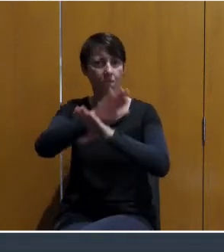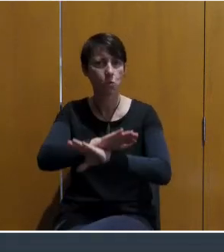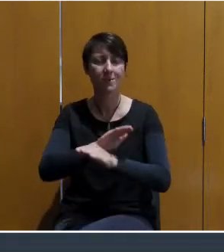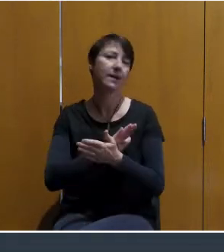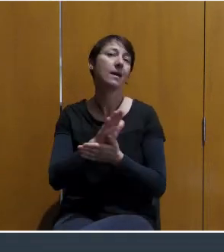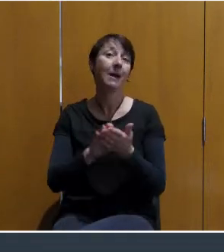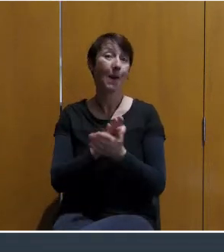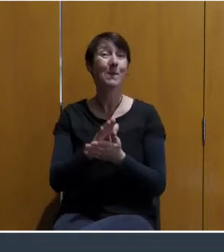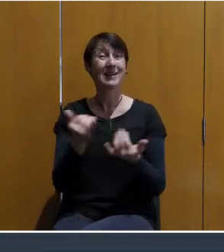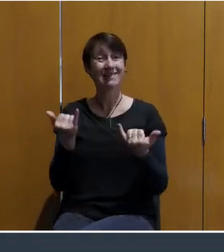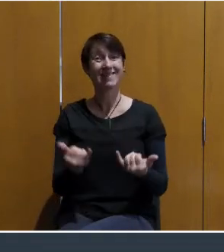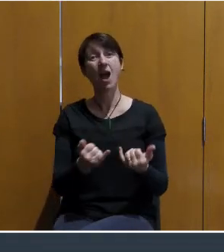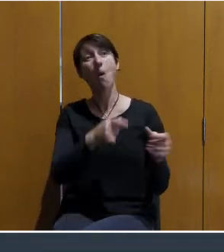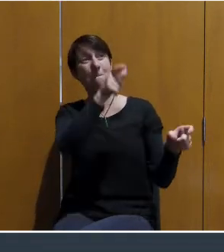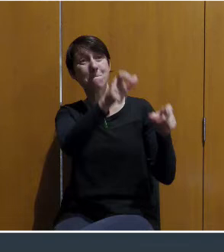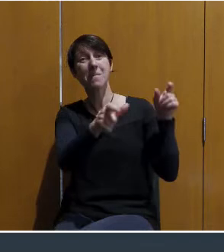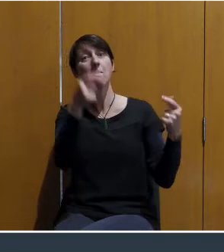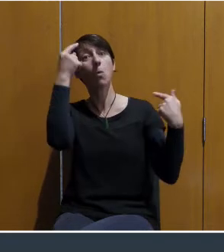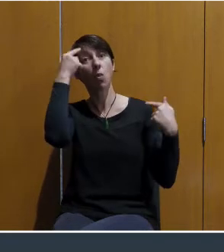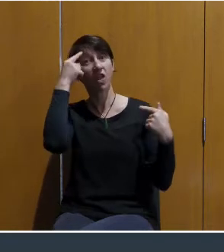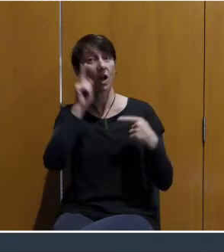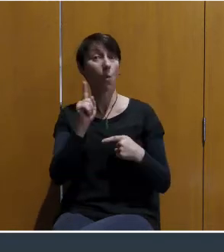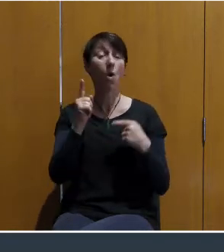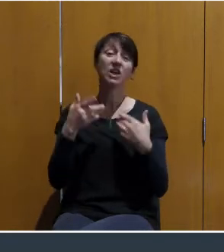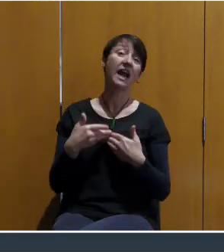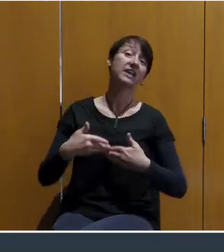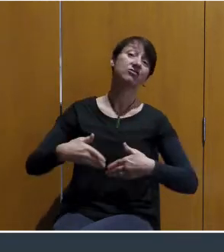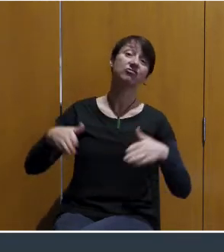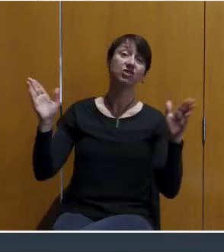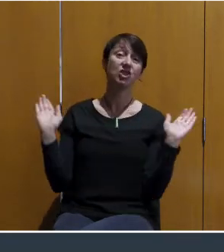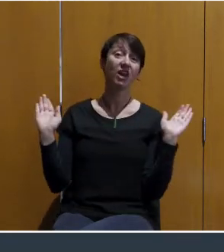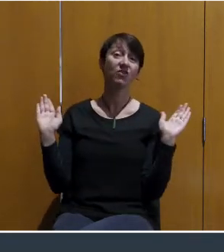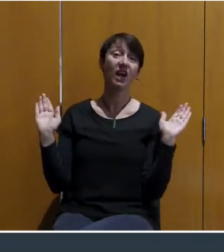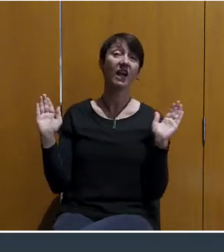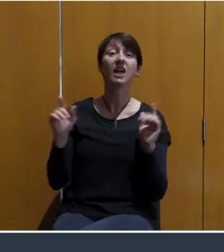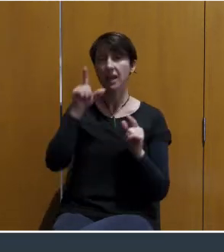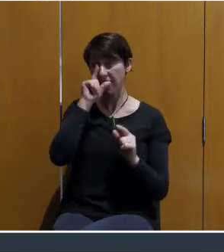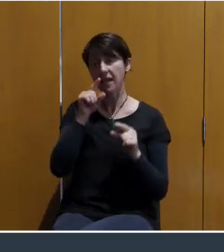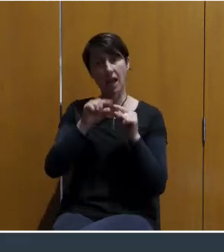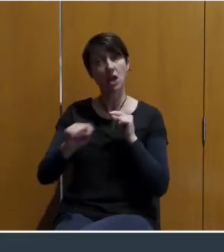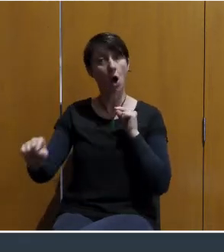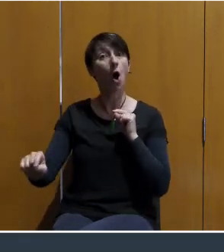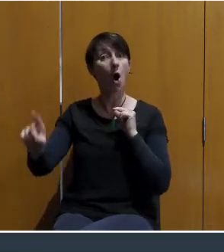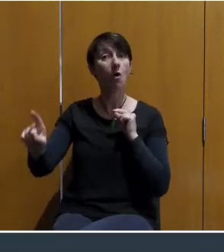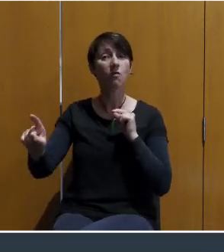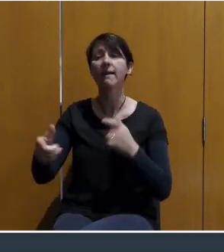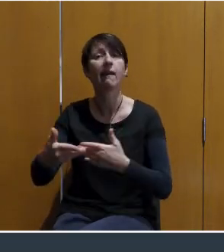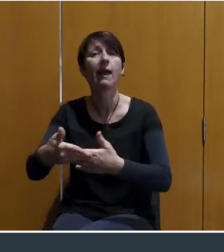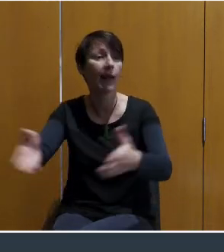public understanding that dogs can be generally exercised in Napier off-lead unless otherwise